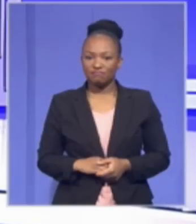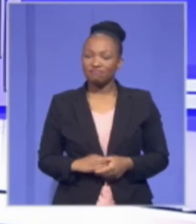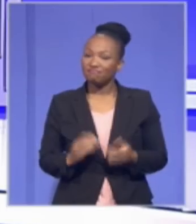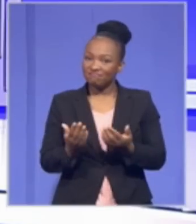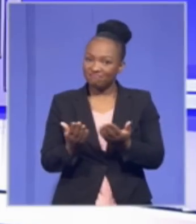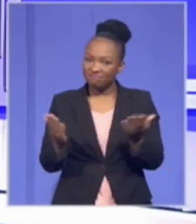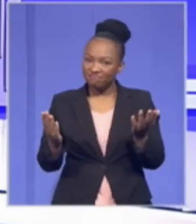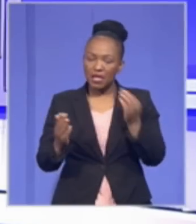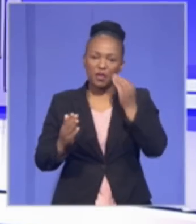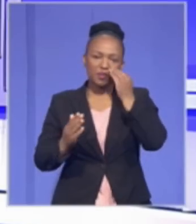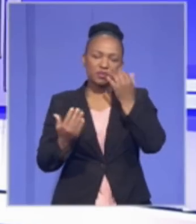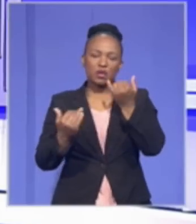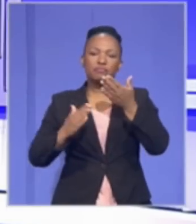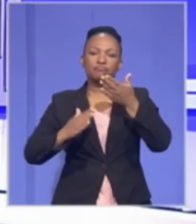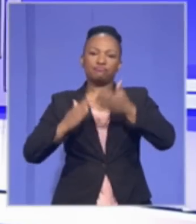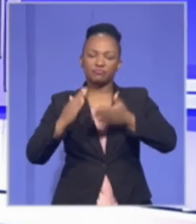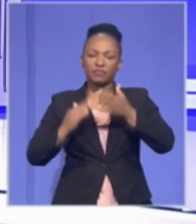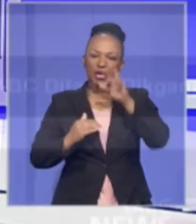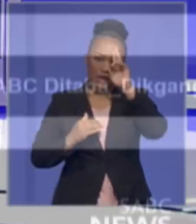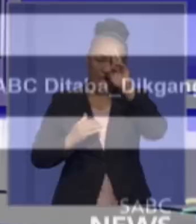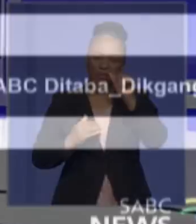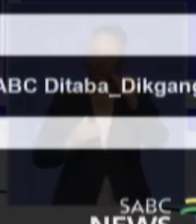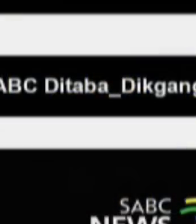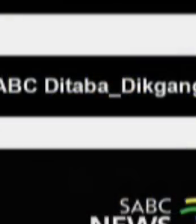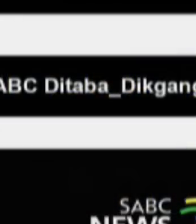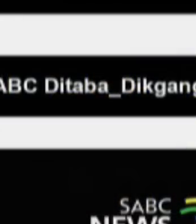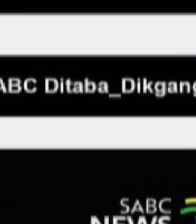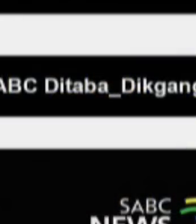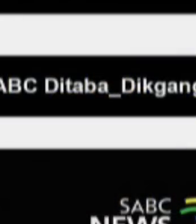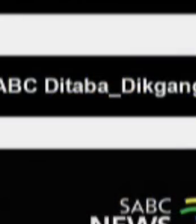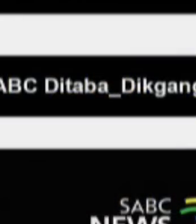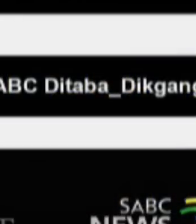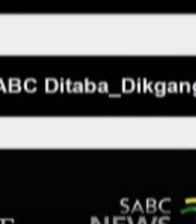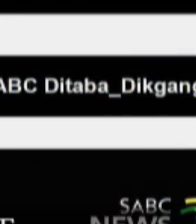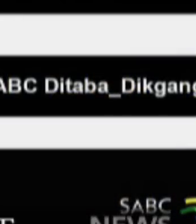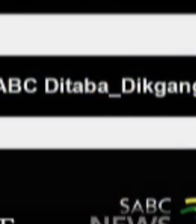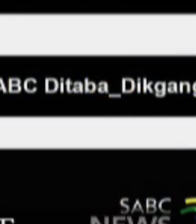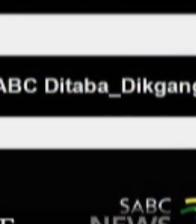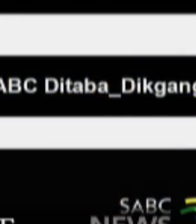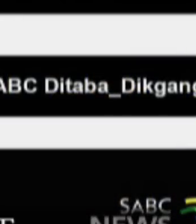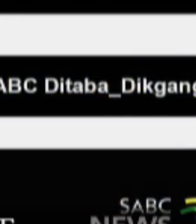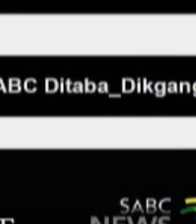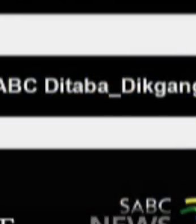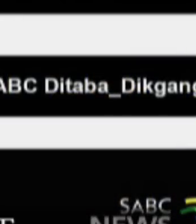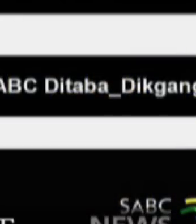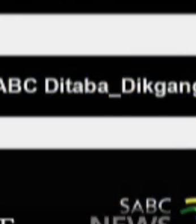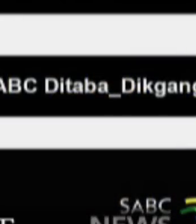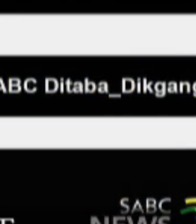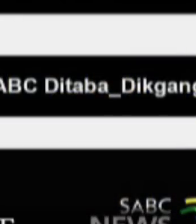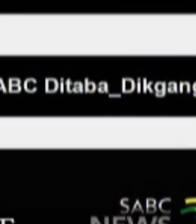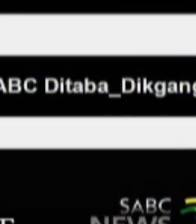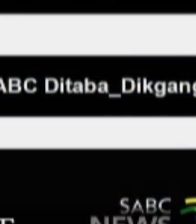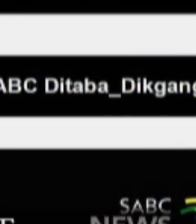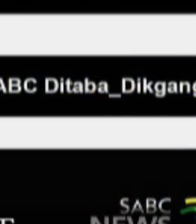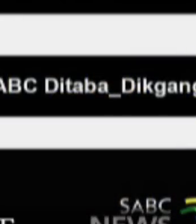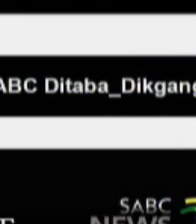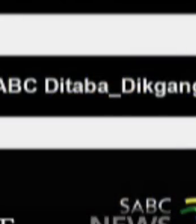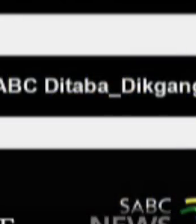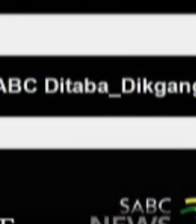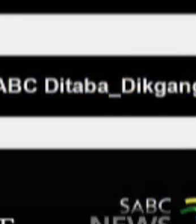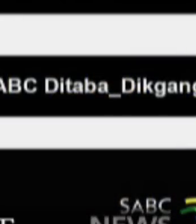Bagešo tša rena di felela mo e fela gopola gore ditaba tša rena di a hwetšagala go marangrang a dikgokaganyo fa o le ka kgatago tema. Ba sehlopha sa ditaba